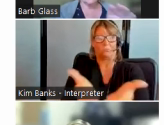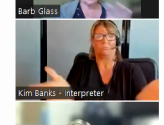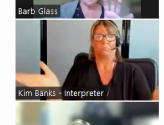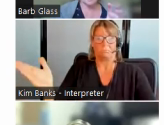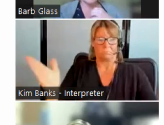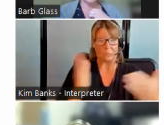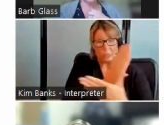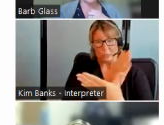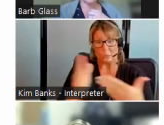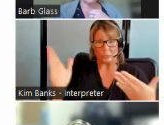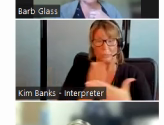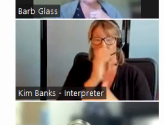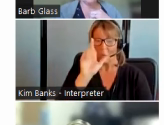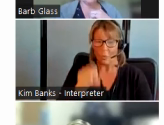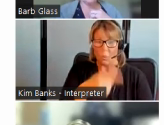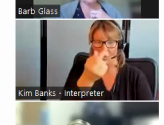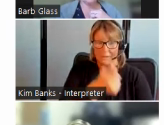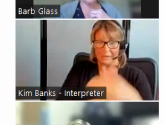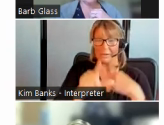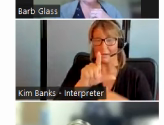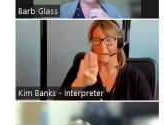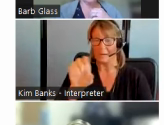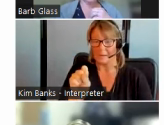just us in LBS.